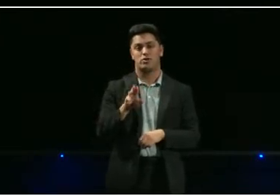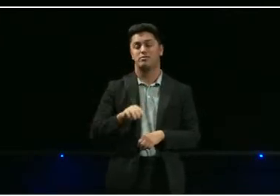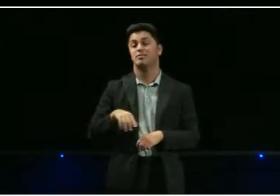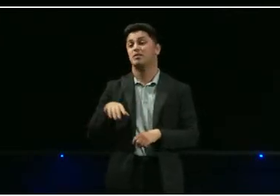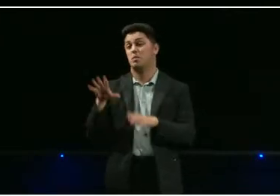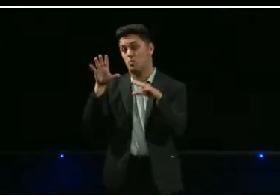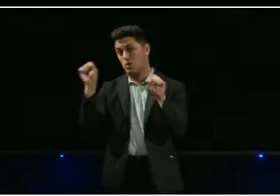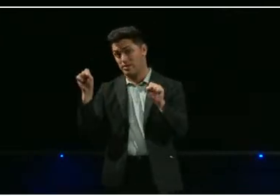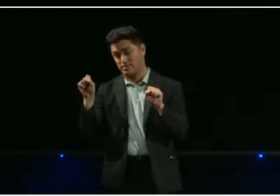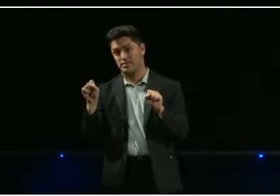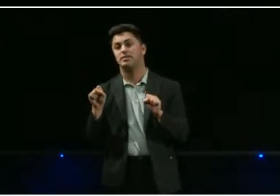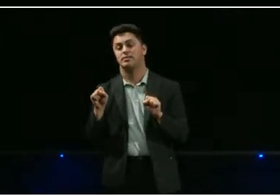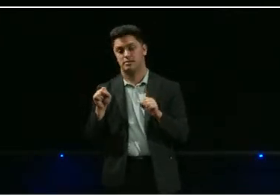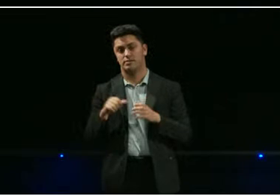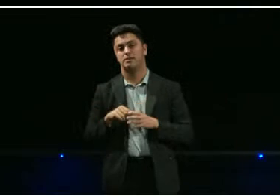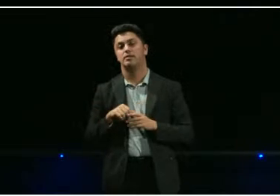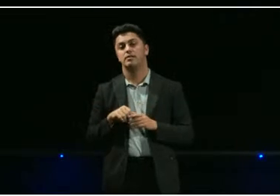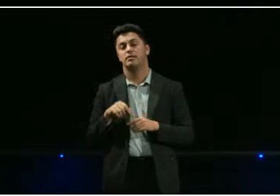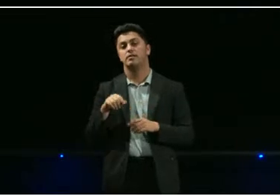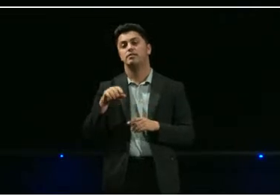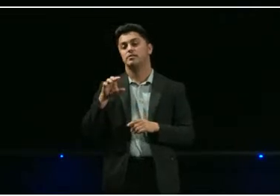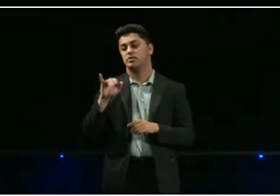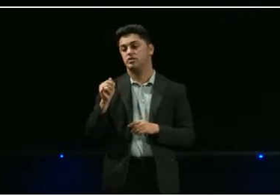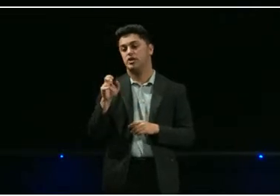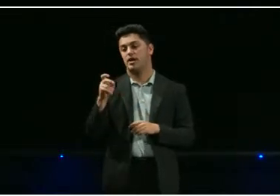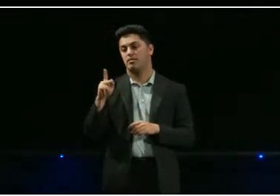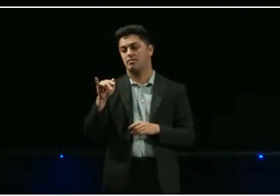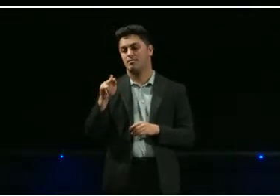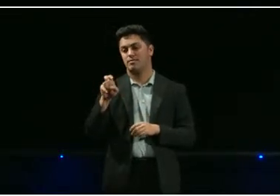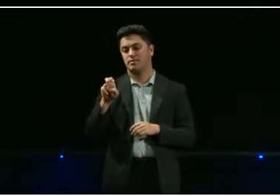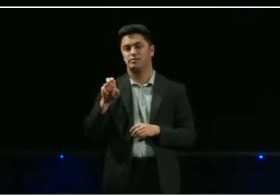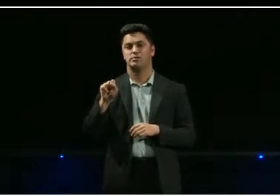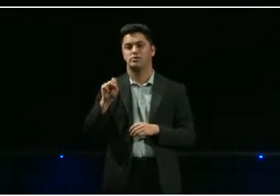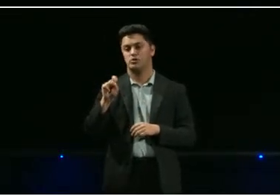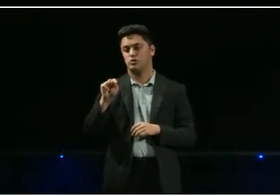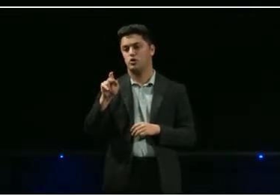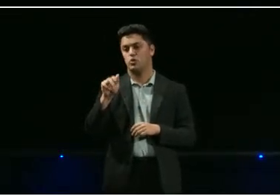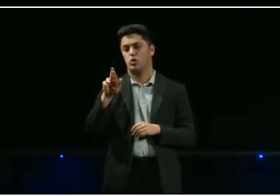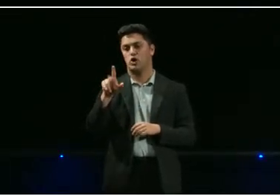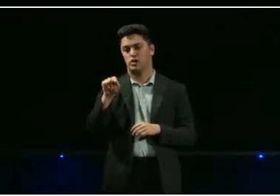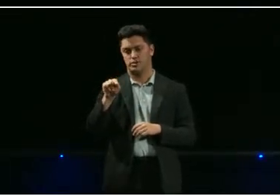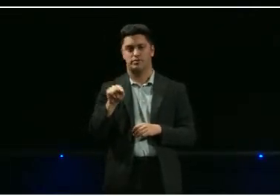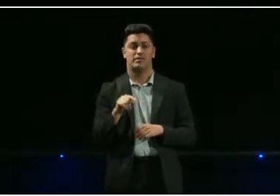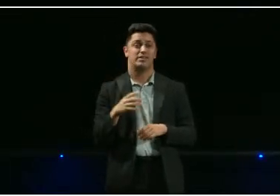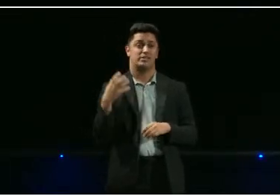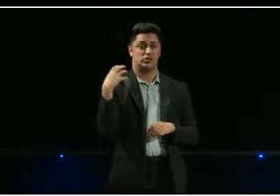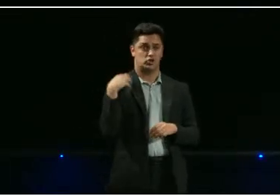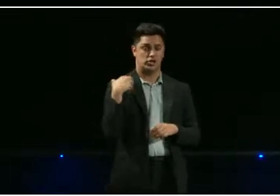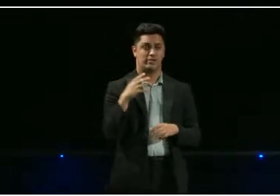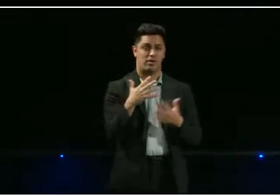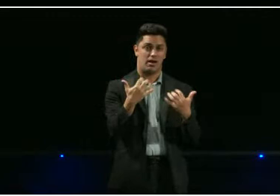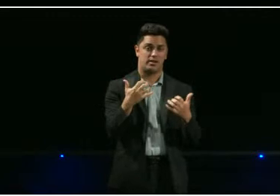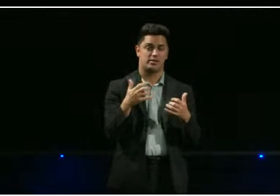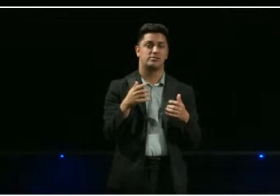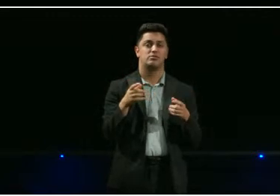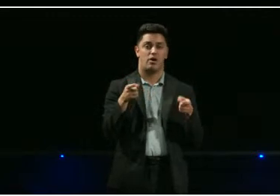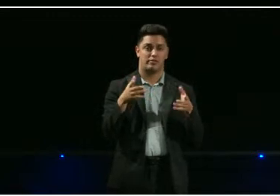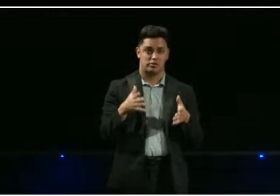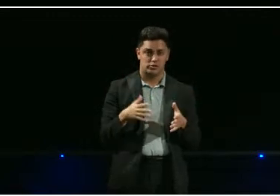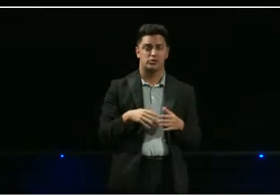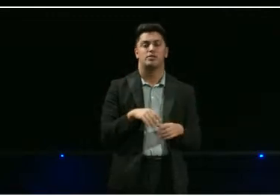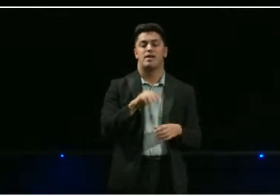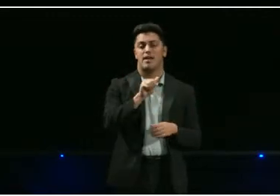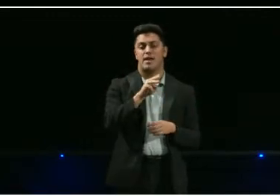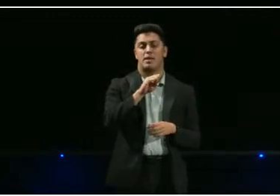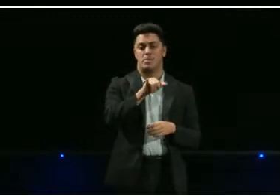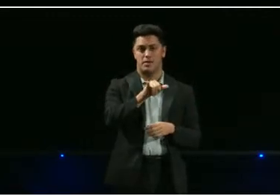Museum's President and Director, Jacqueline Stewart, our Chief Audience Officer, Amy Homa,